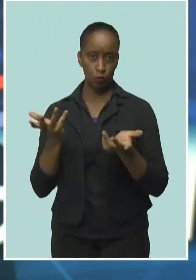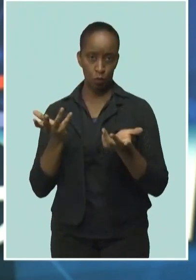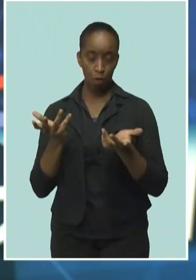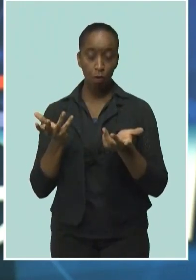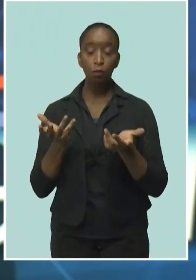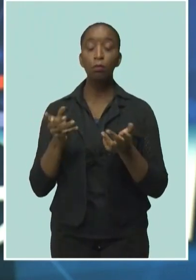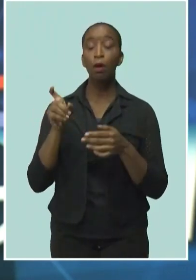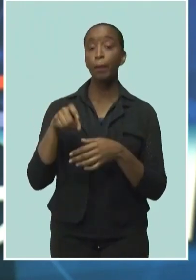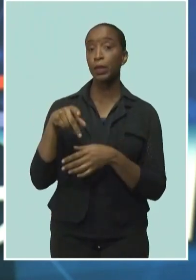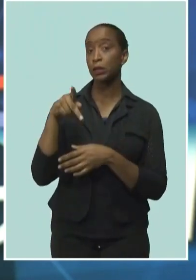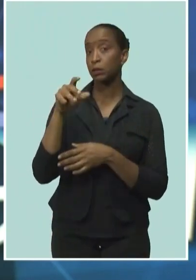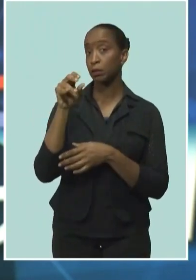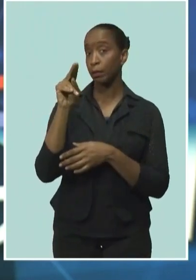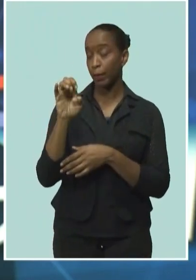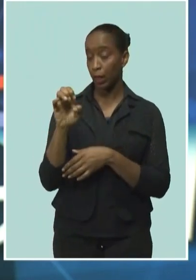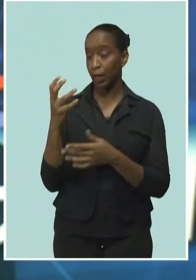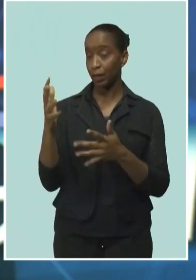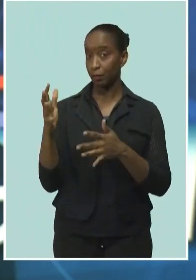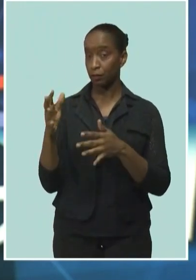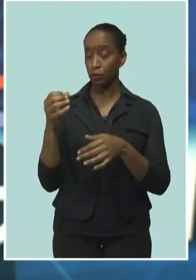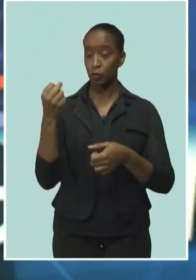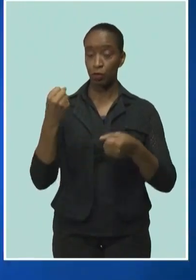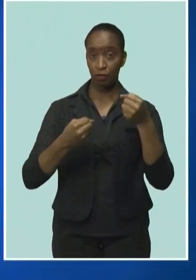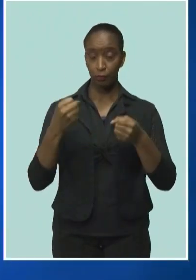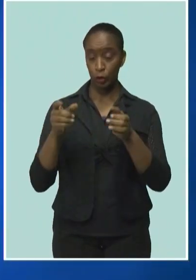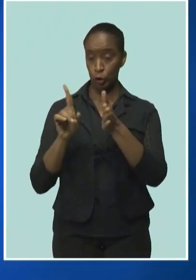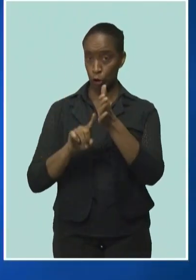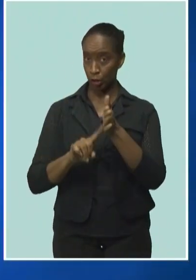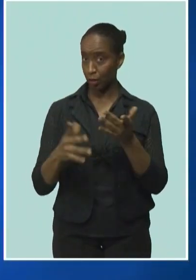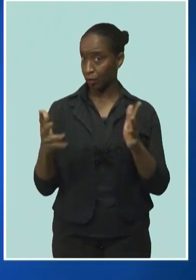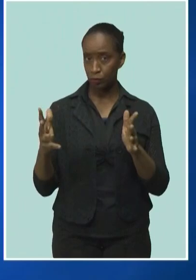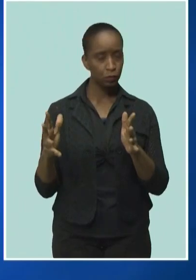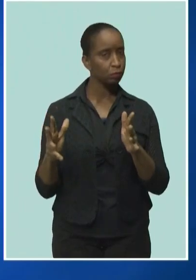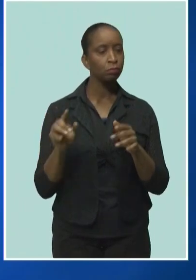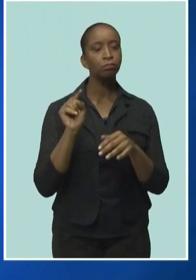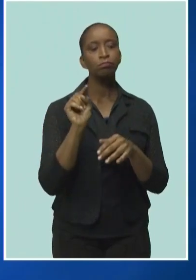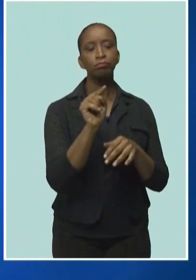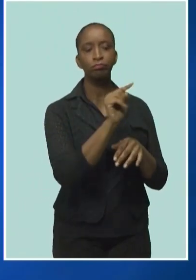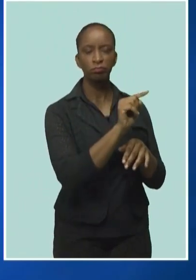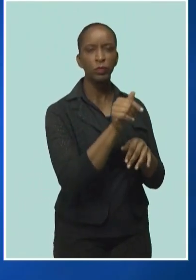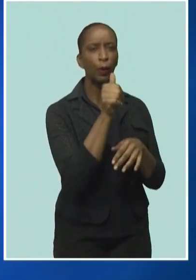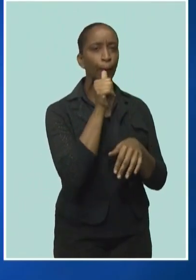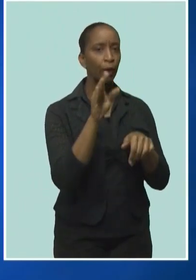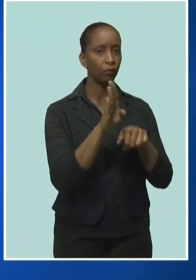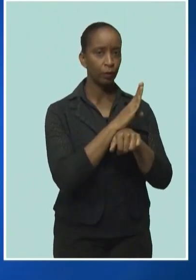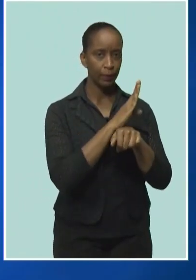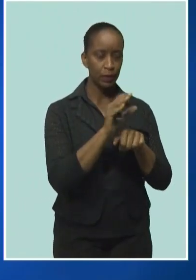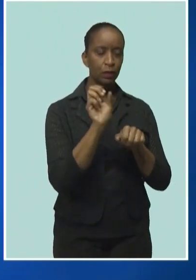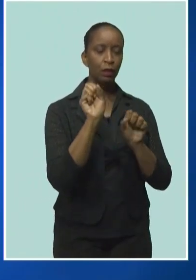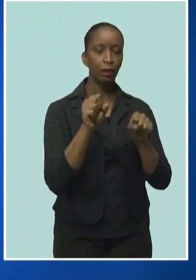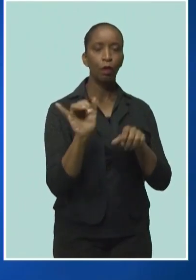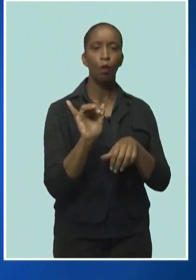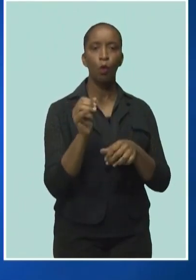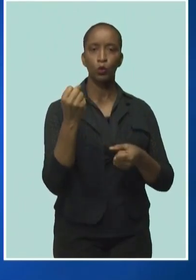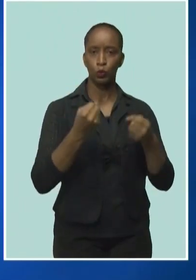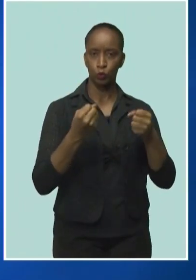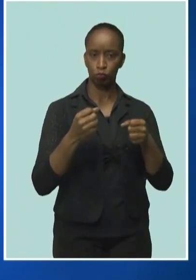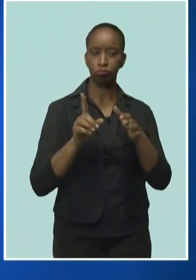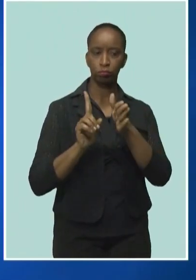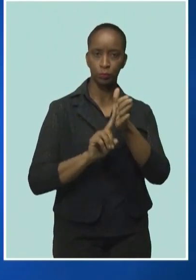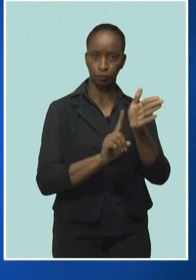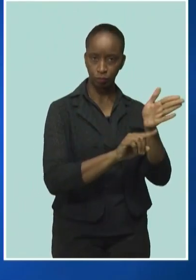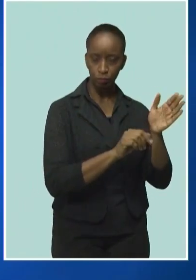ease the licensing authority. What they have done is to take some of the pressure off of the single